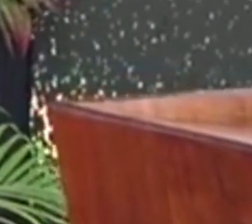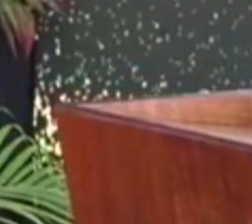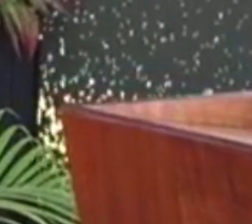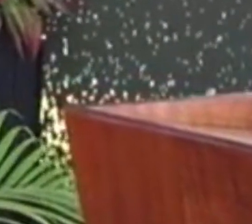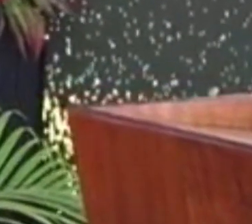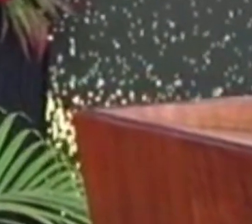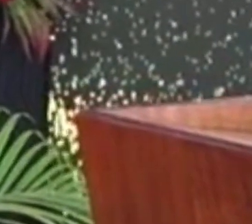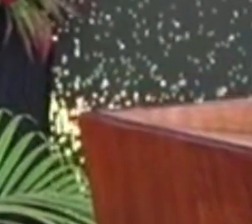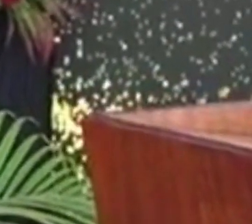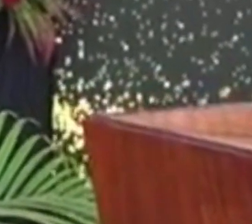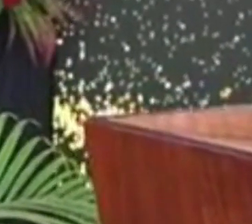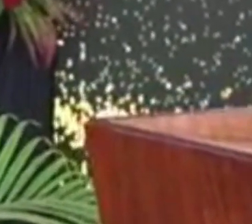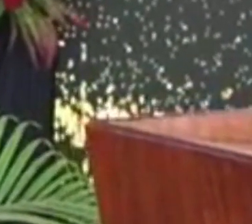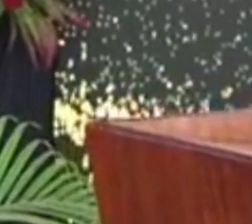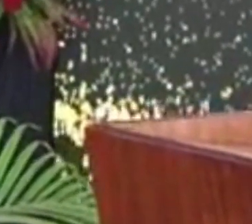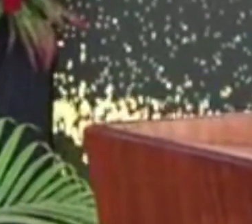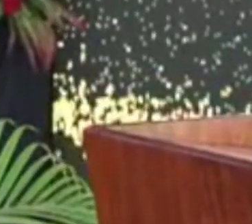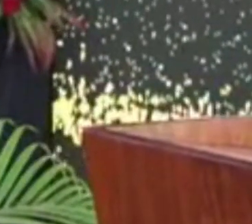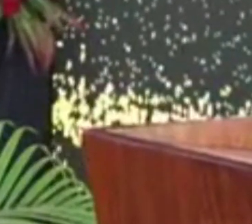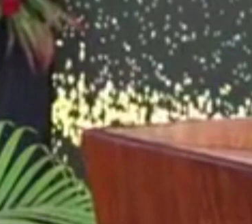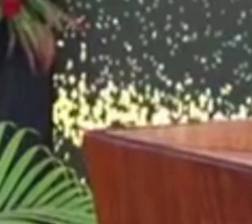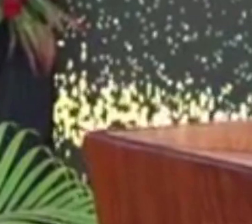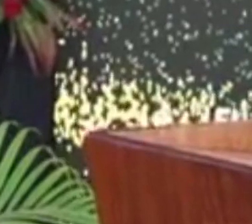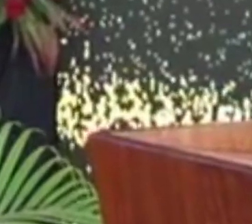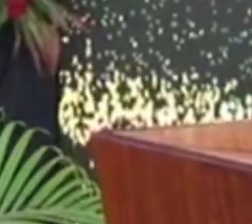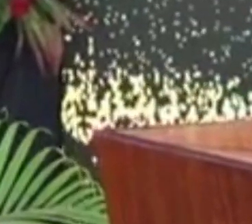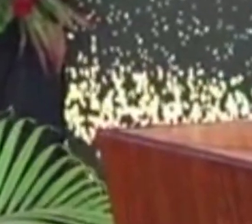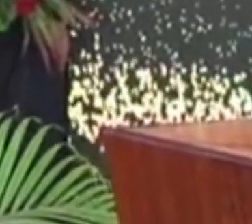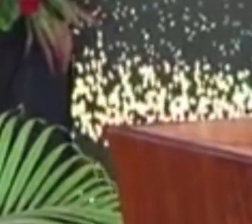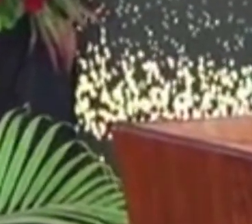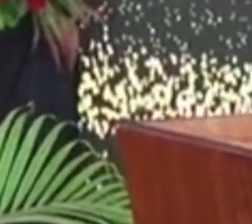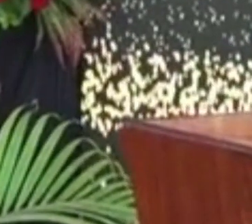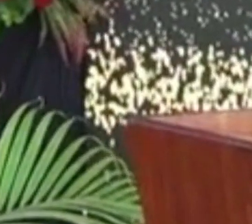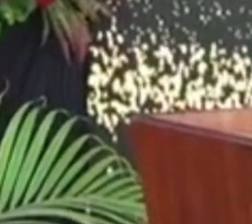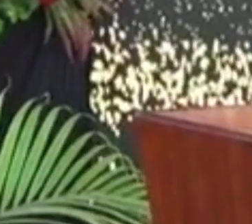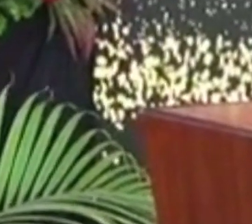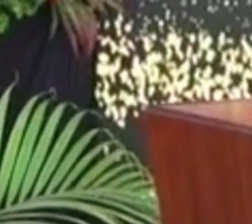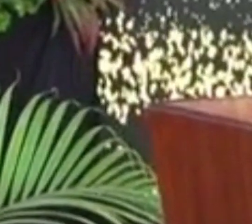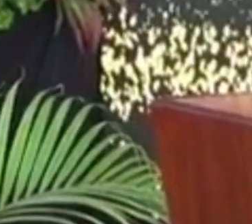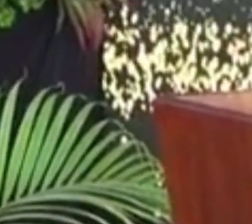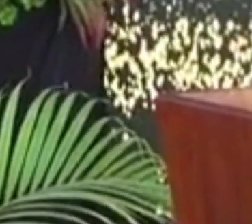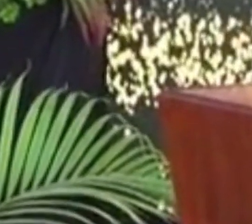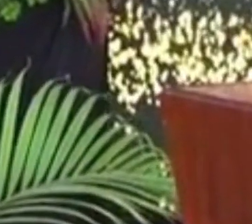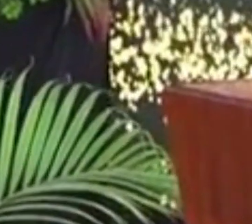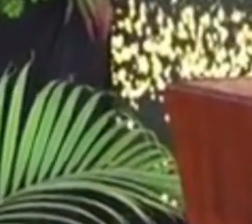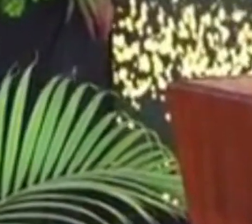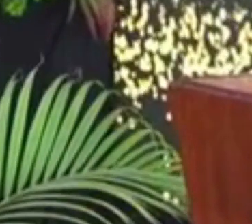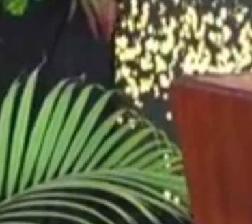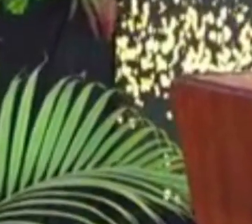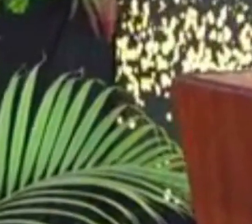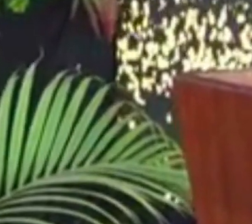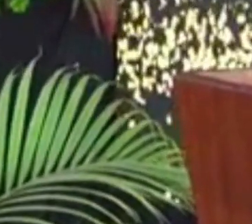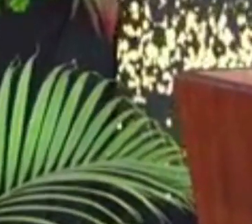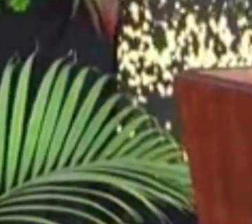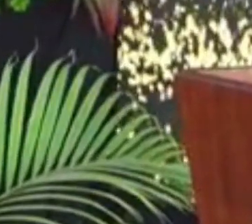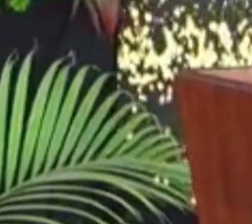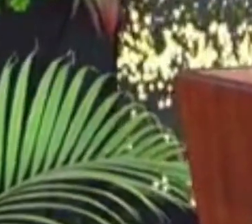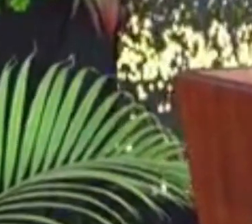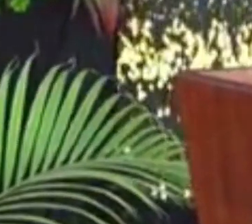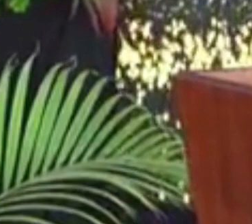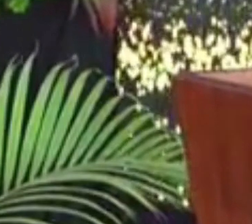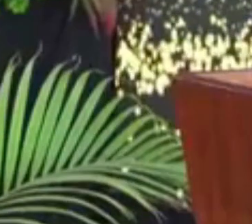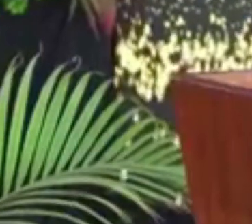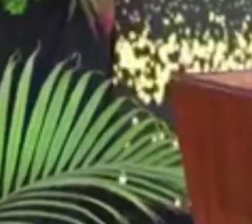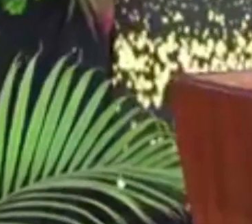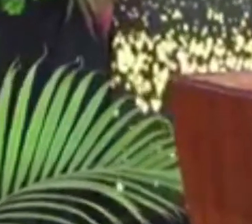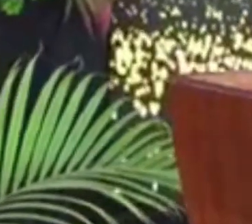predefined method of knowing him is not the only way available. That is why when Jesus came, he said, I am the